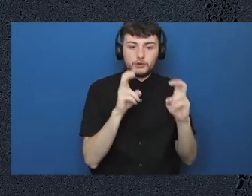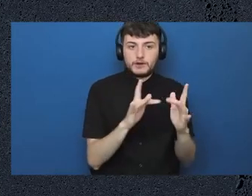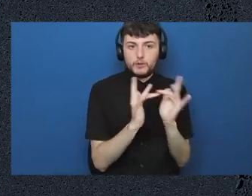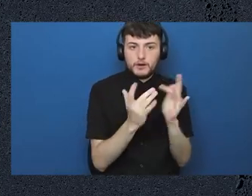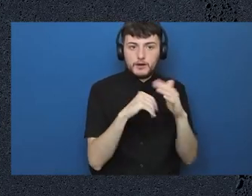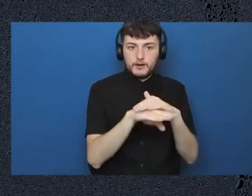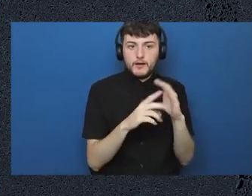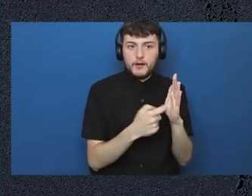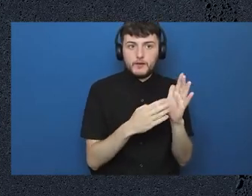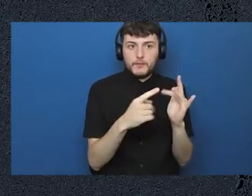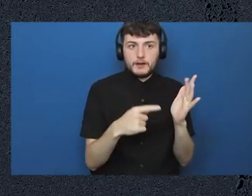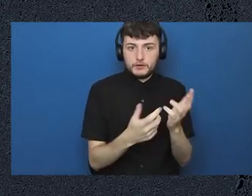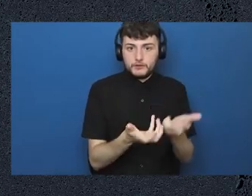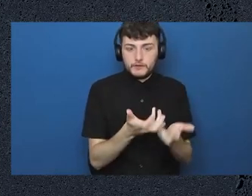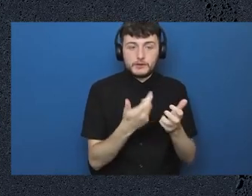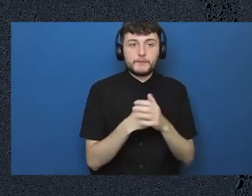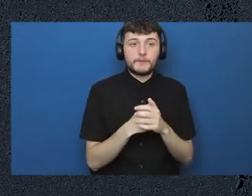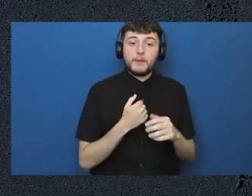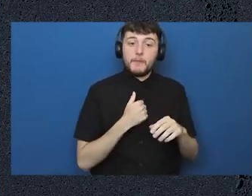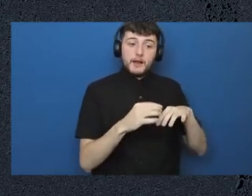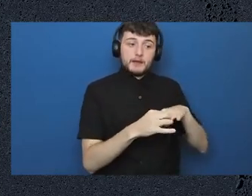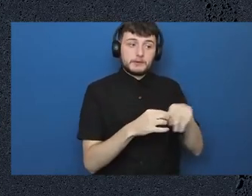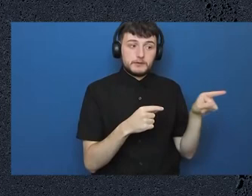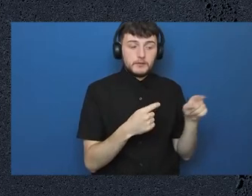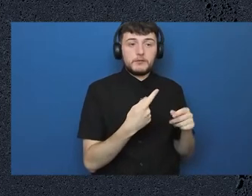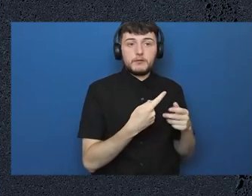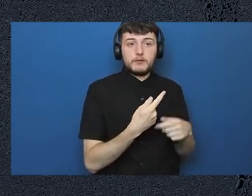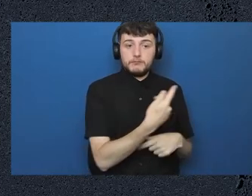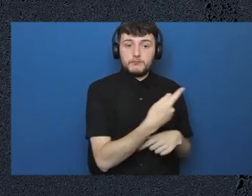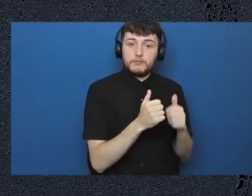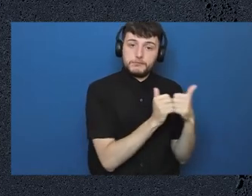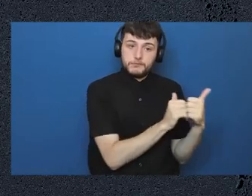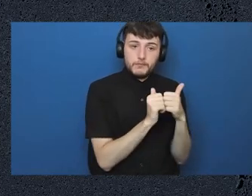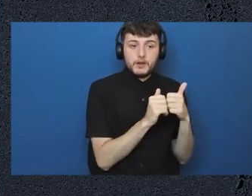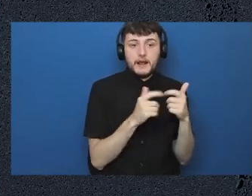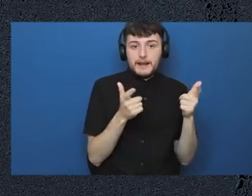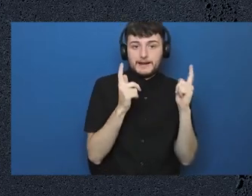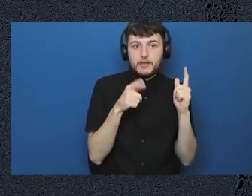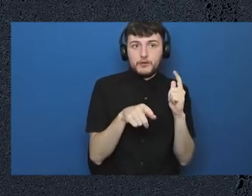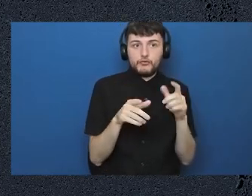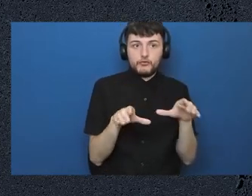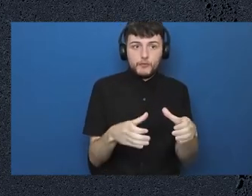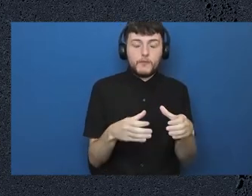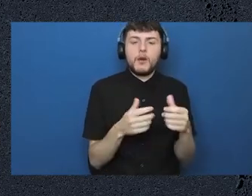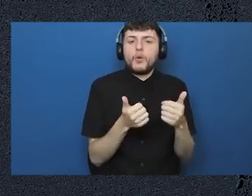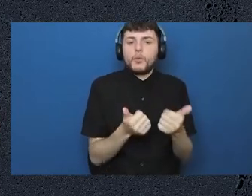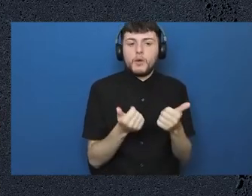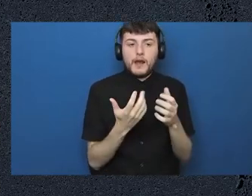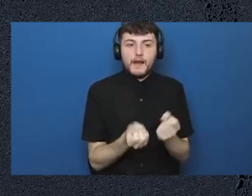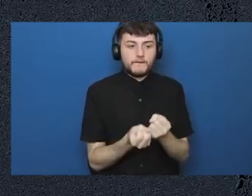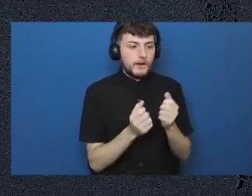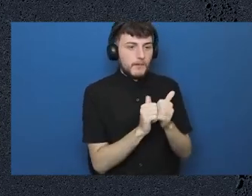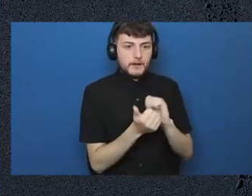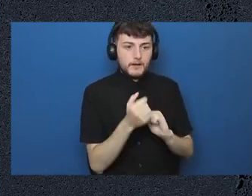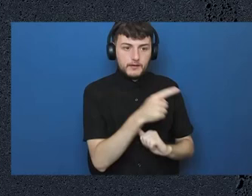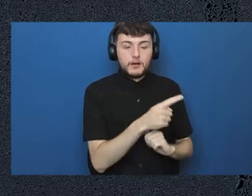I have a husband who I work with and co-lead the group with. And together and having that partner on your side who is, you know, who